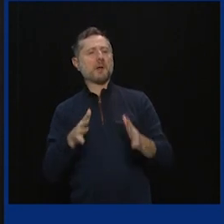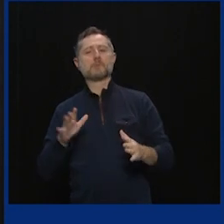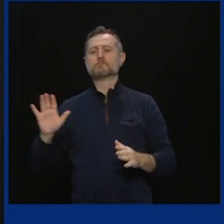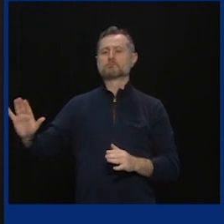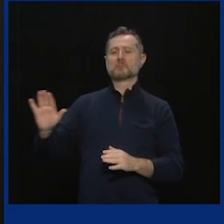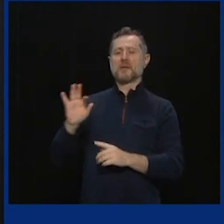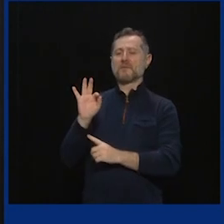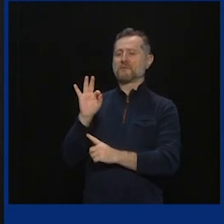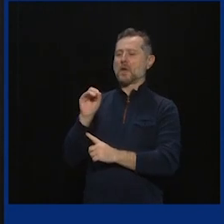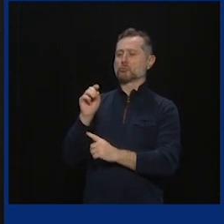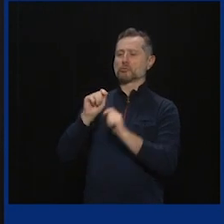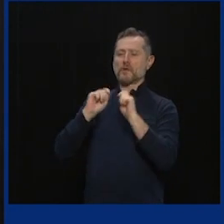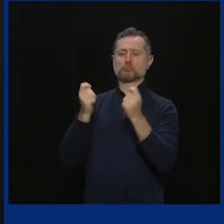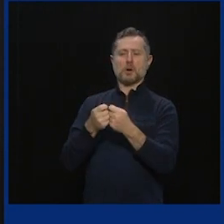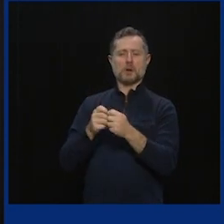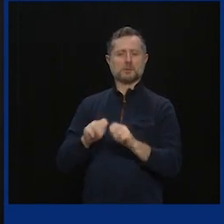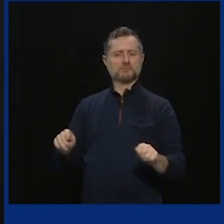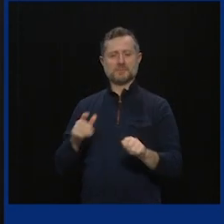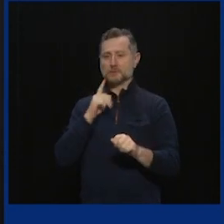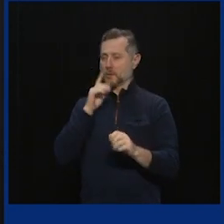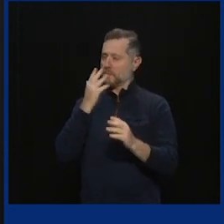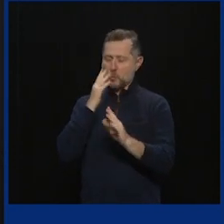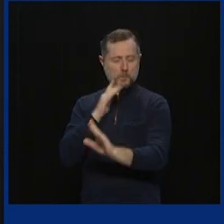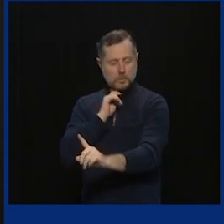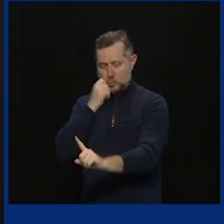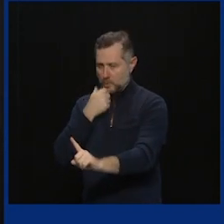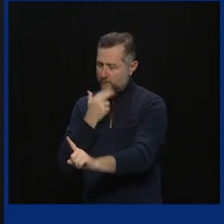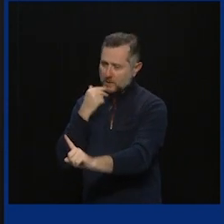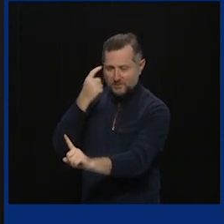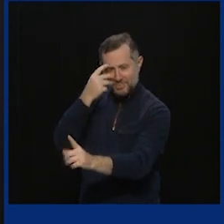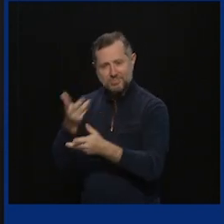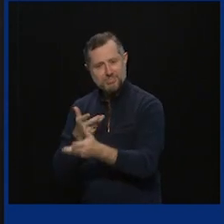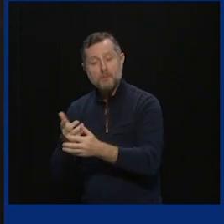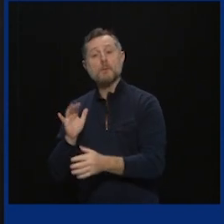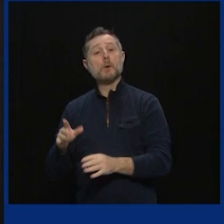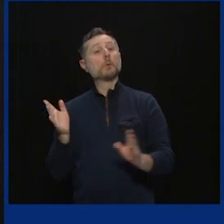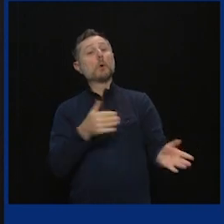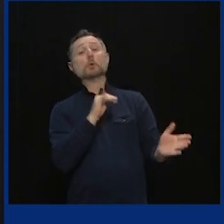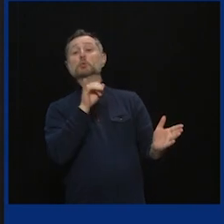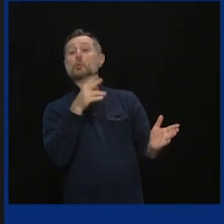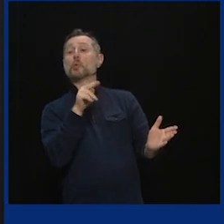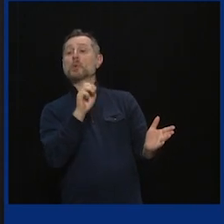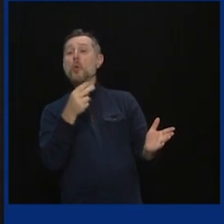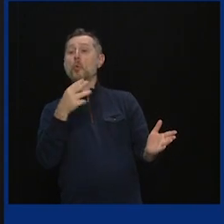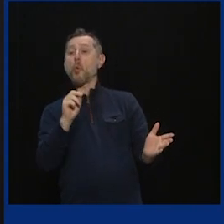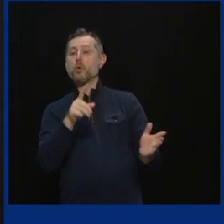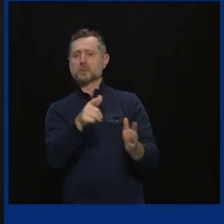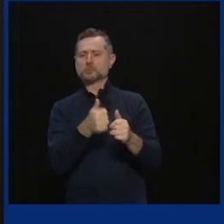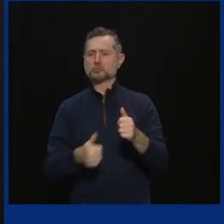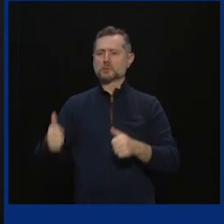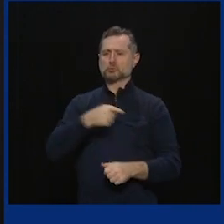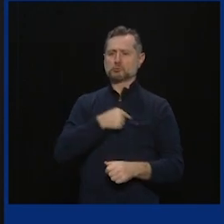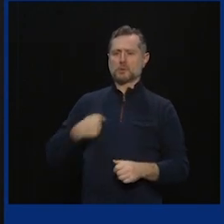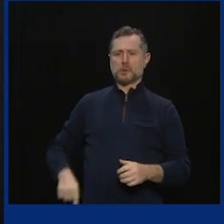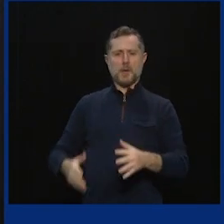I want to thank Wayne Ho, president of the Chinese American Planning Council, who cares about human services.